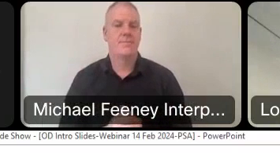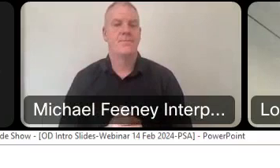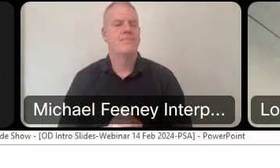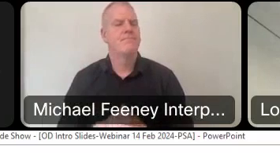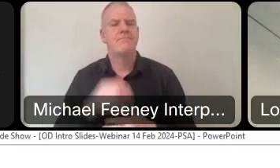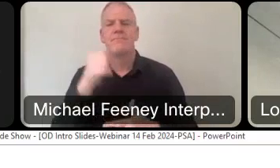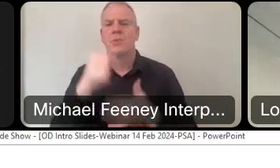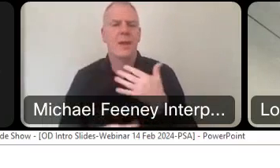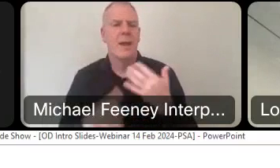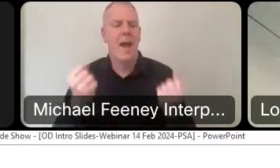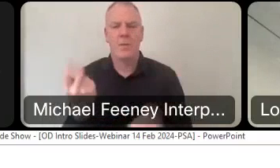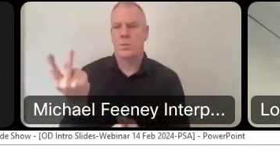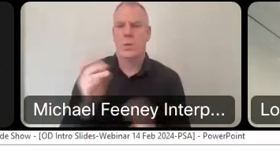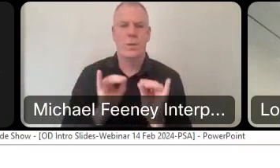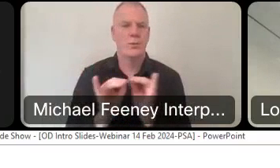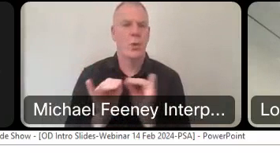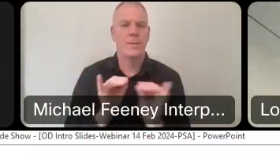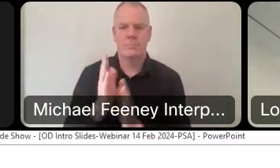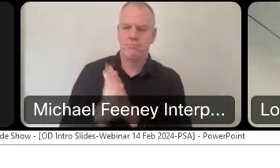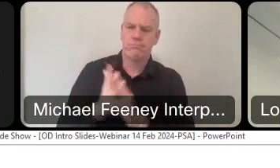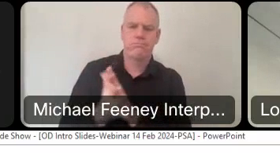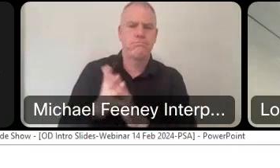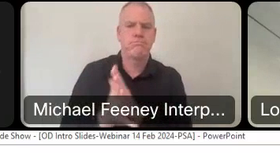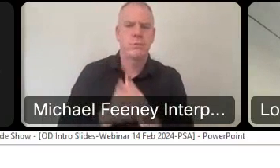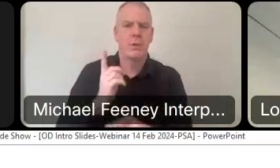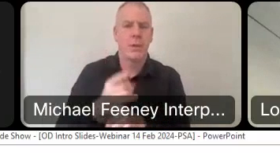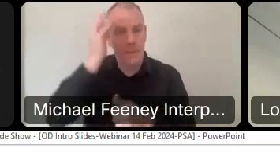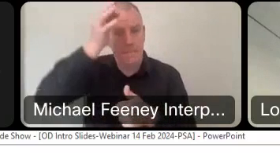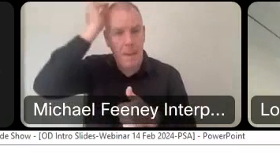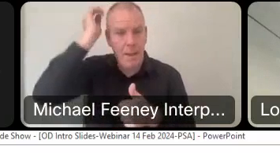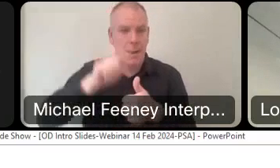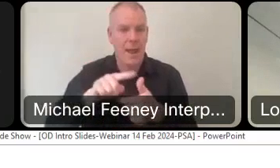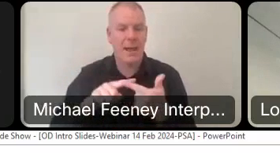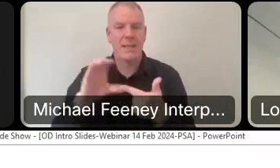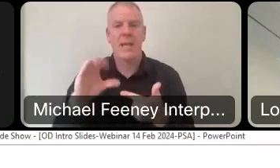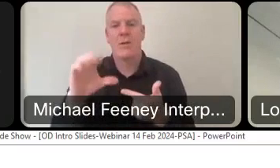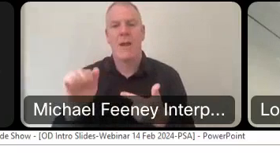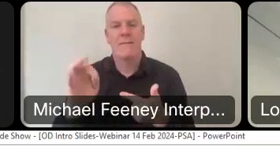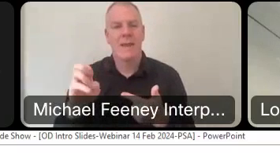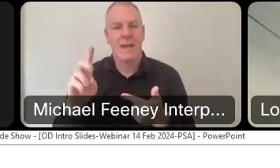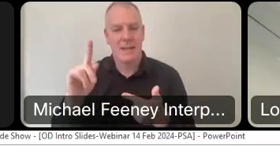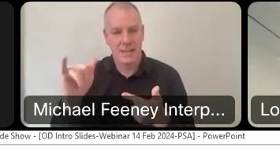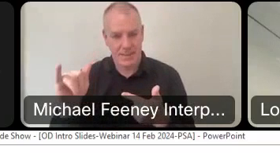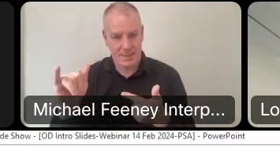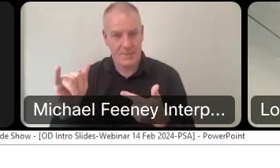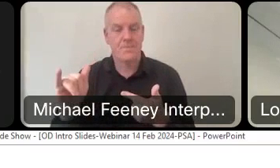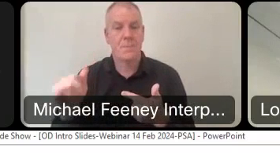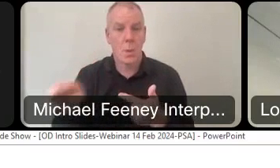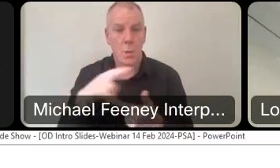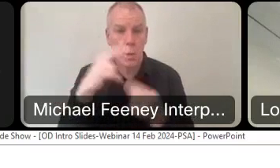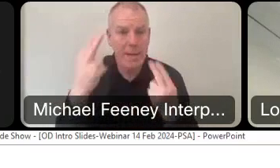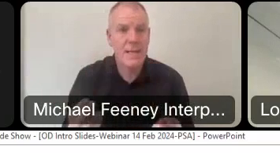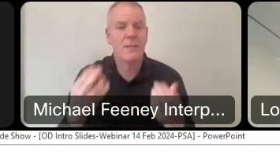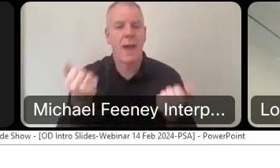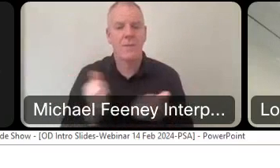Today, we're delighted to have 2 ISL interpreters with us, Michael Feeney and Ciara Flatley. And if you do need the